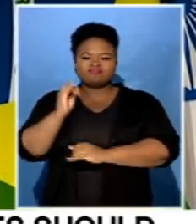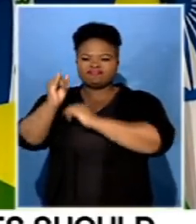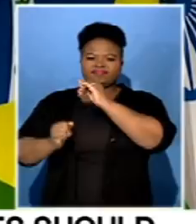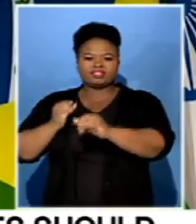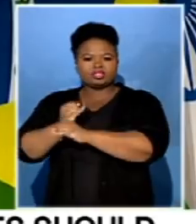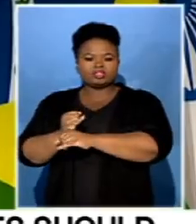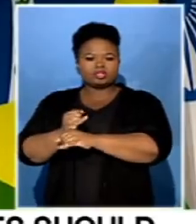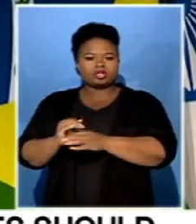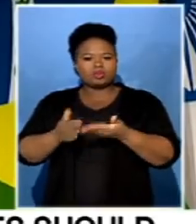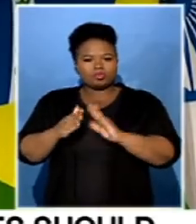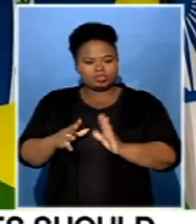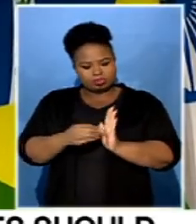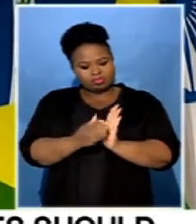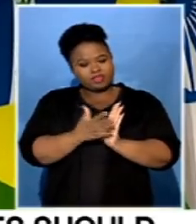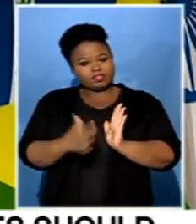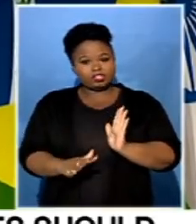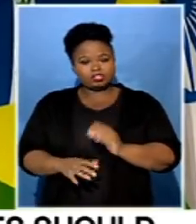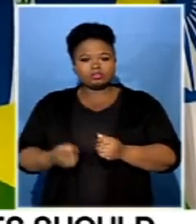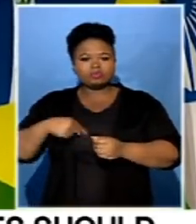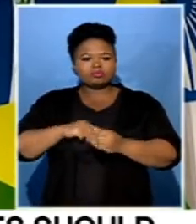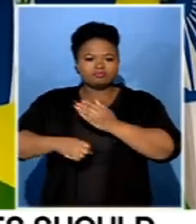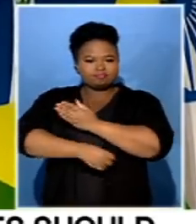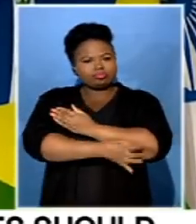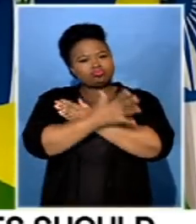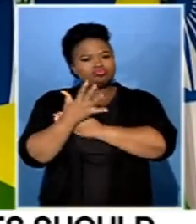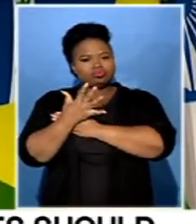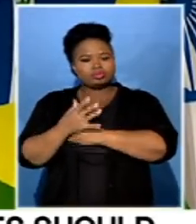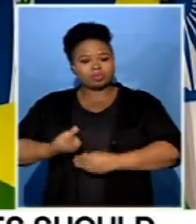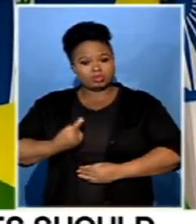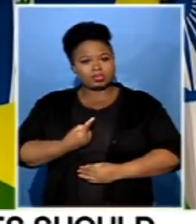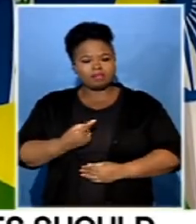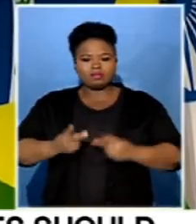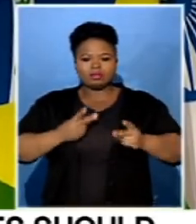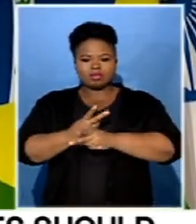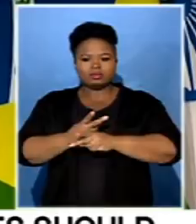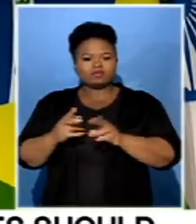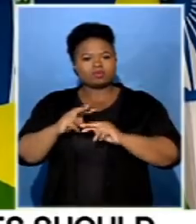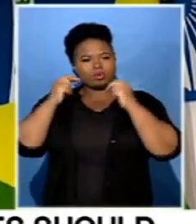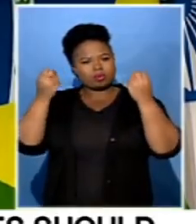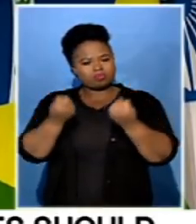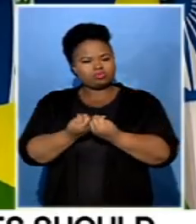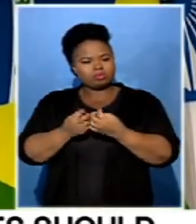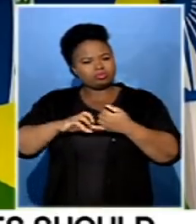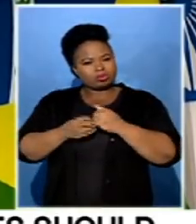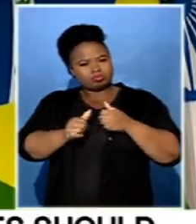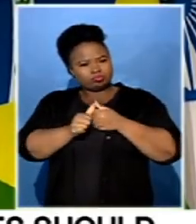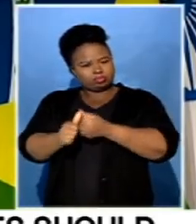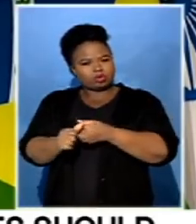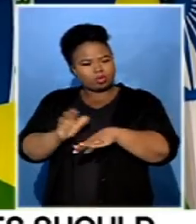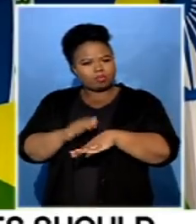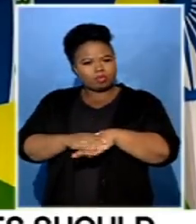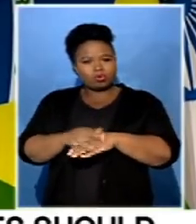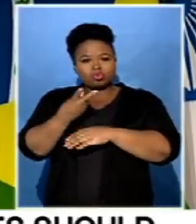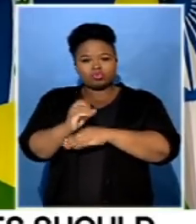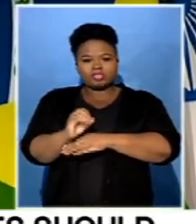community. We BRICS countries should, basing ourselves on our actual national conditions, follow the guidance of the